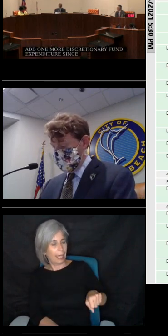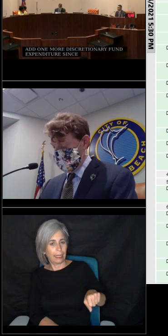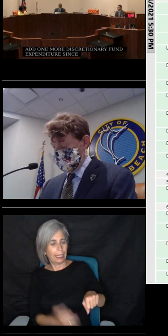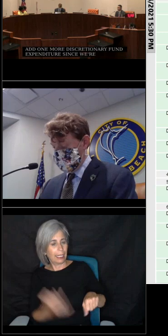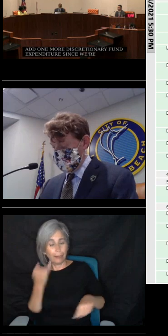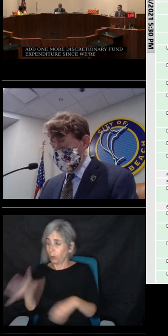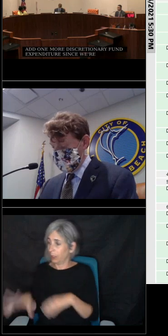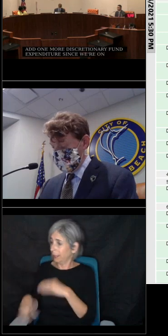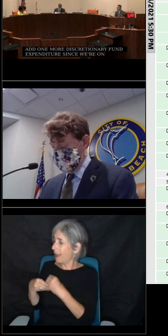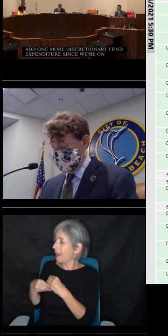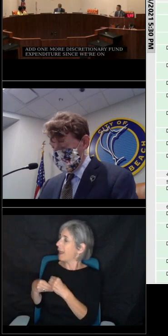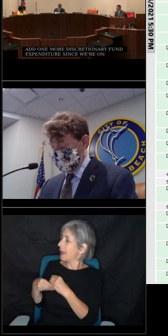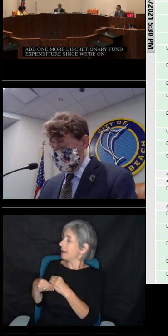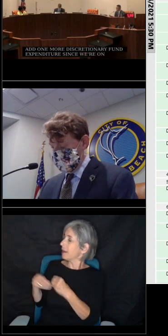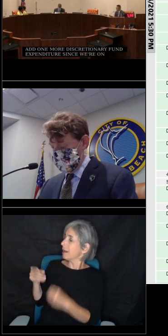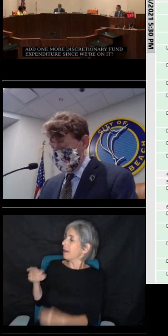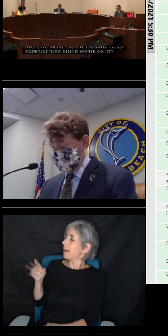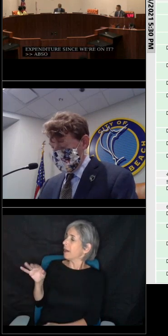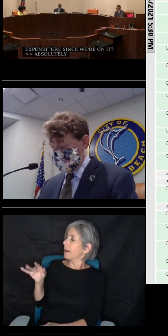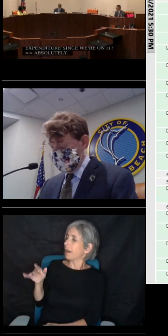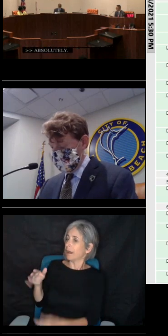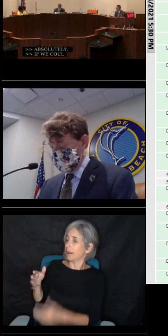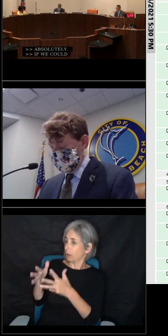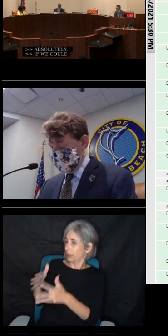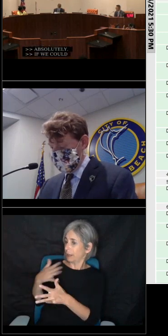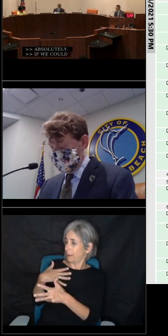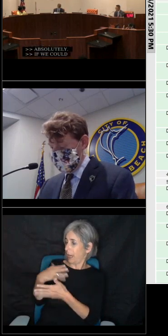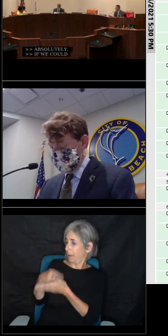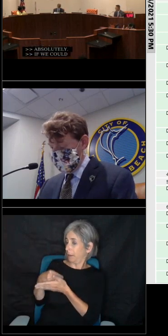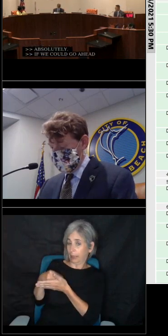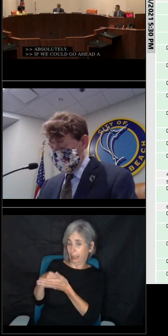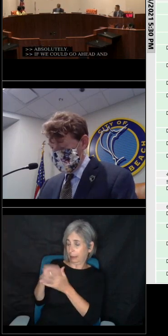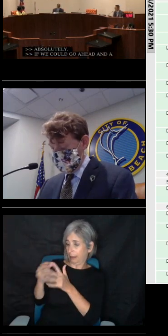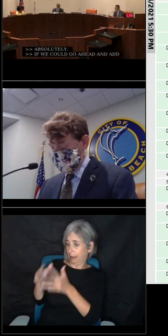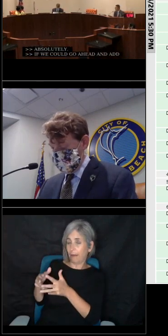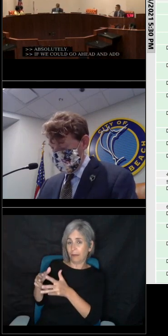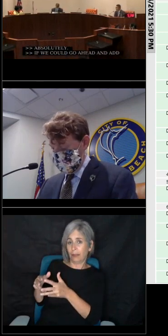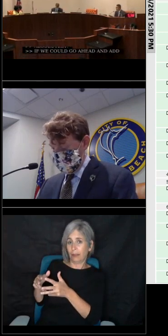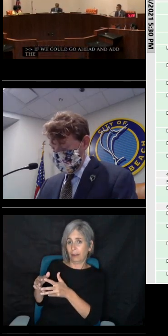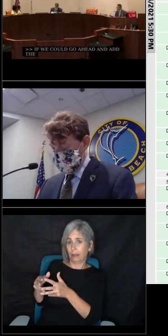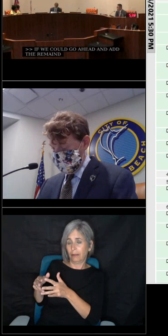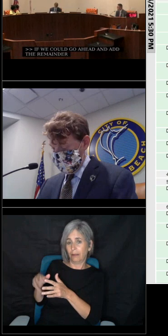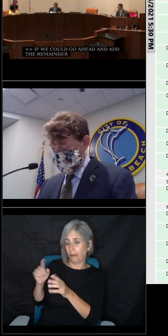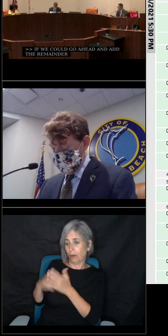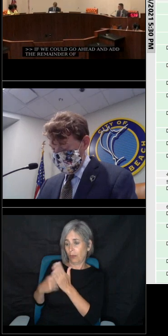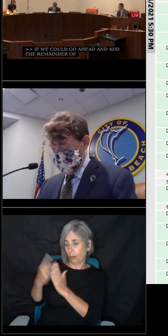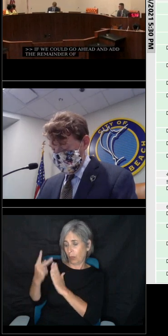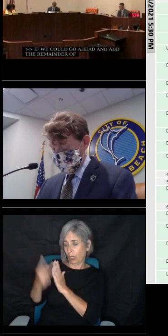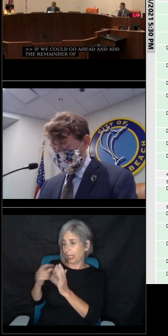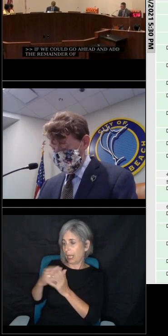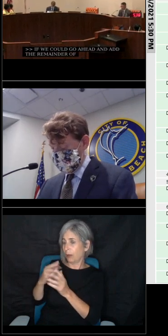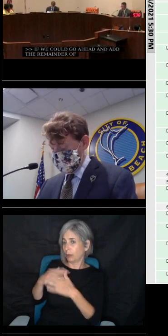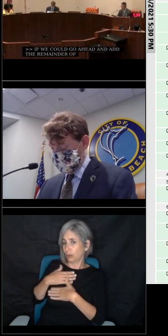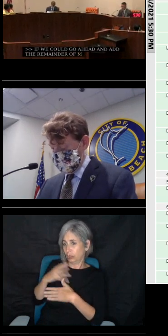add the remainder of my discretionary funds to the EJS project for this evening, I would appreciate